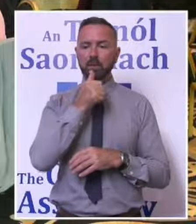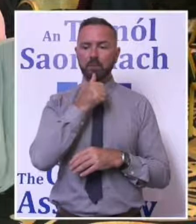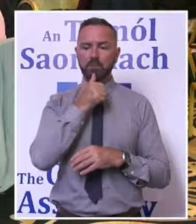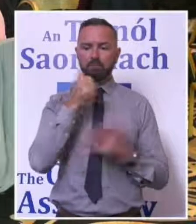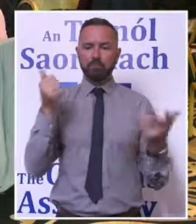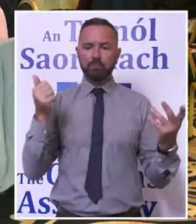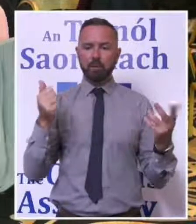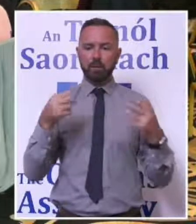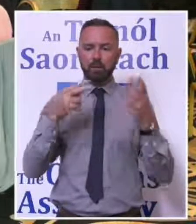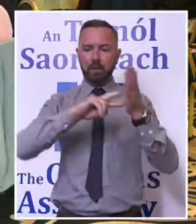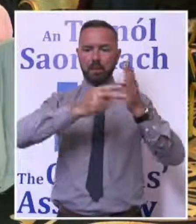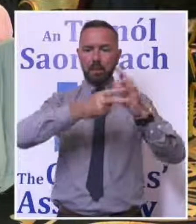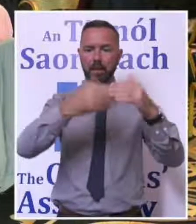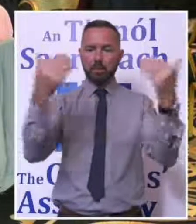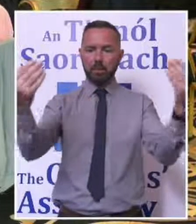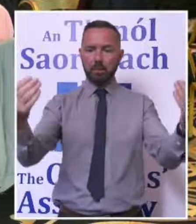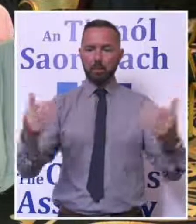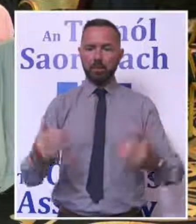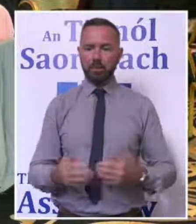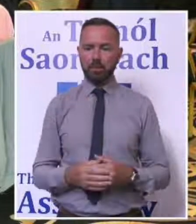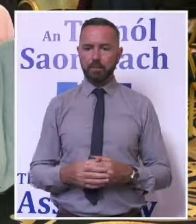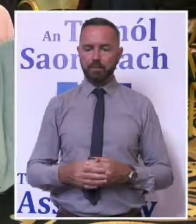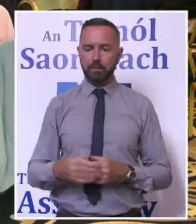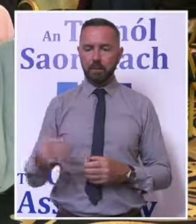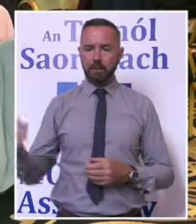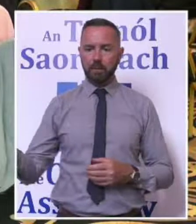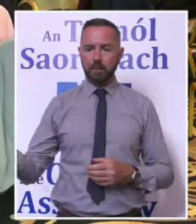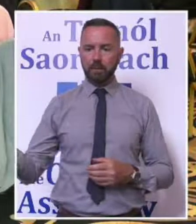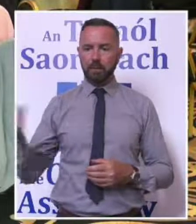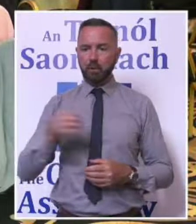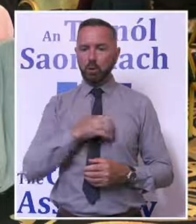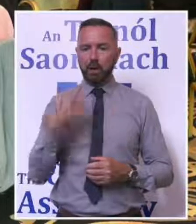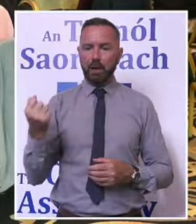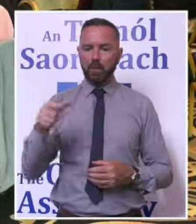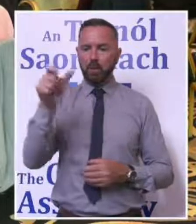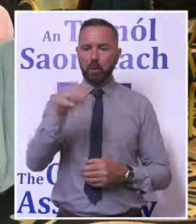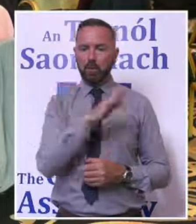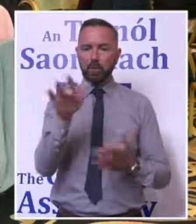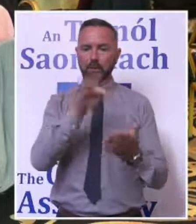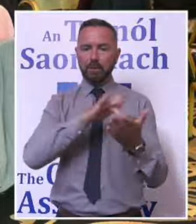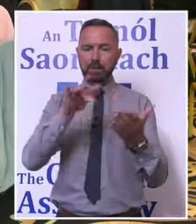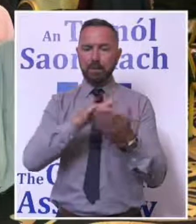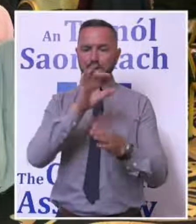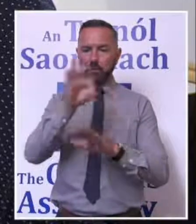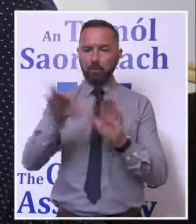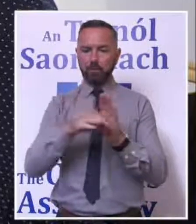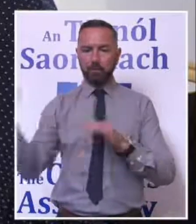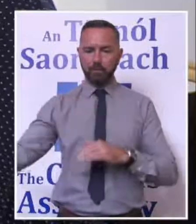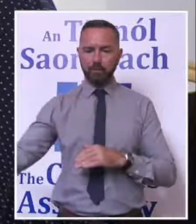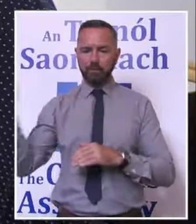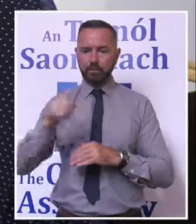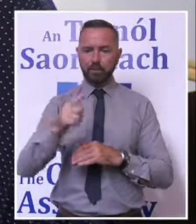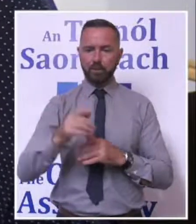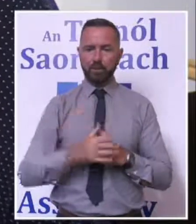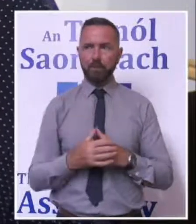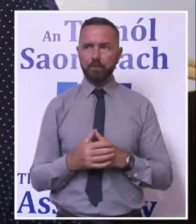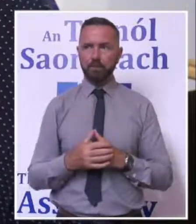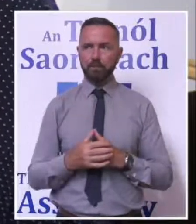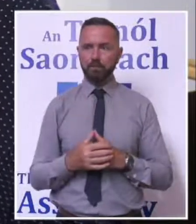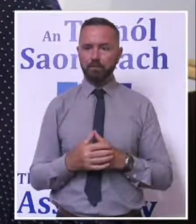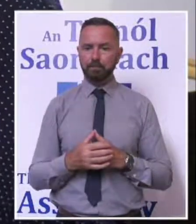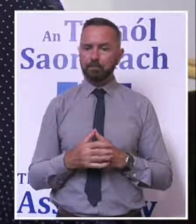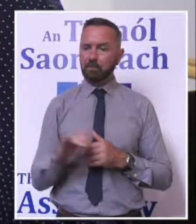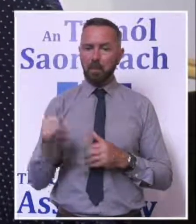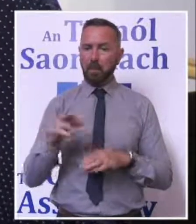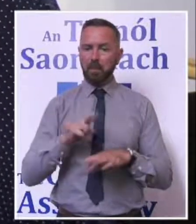necessarily a plan at the moment to kind of have someone from central government here. We might be